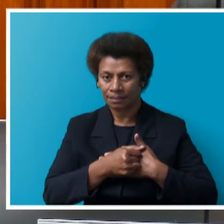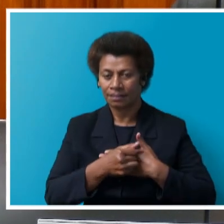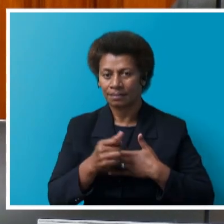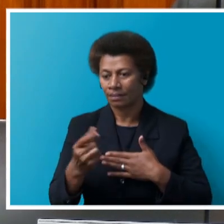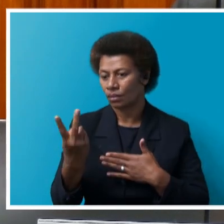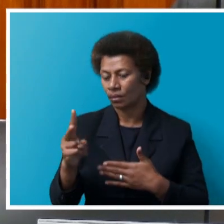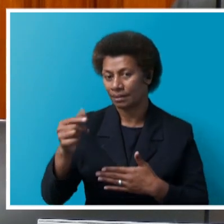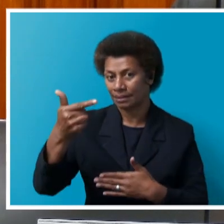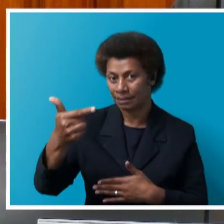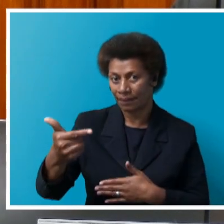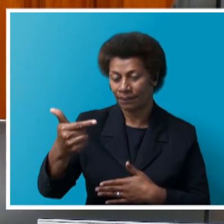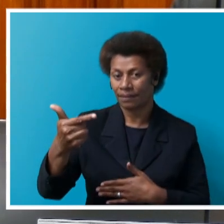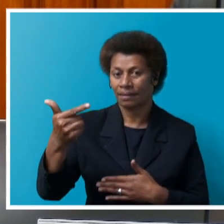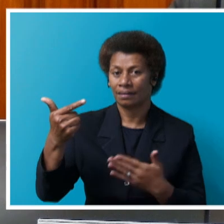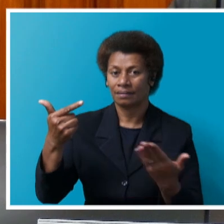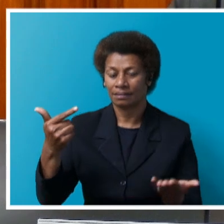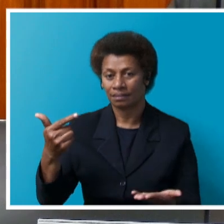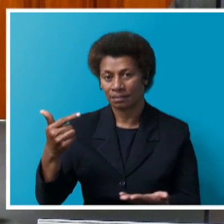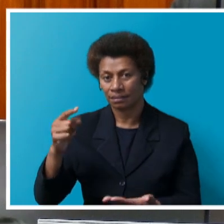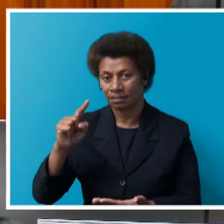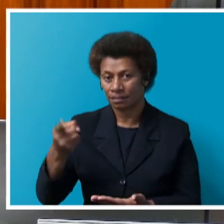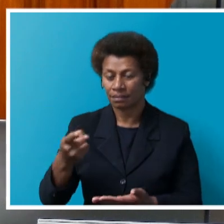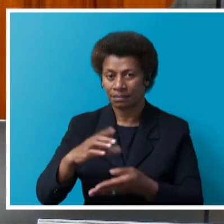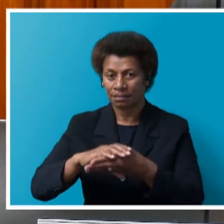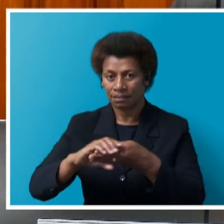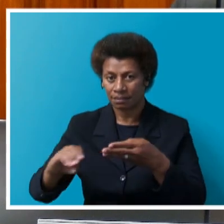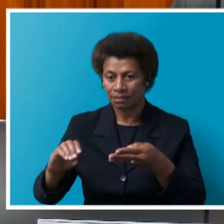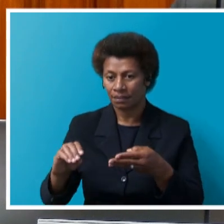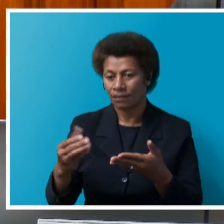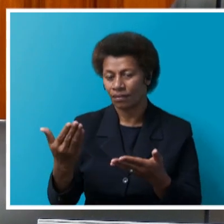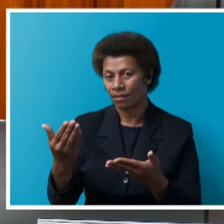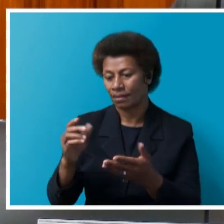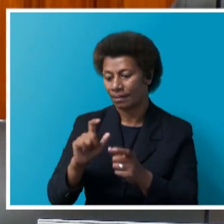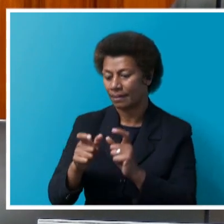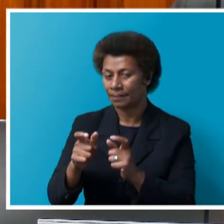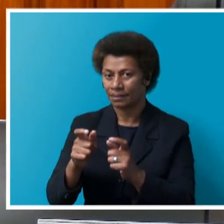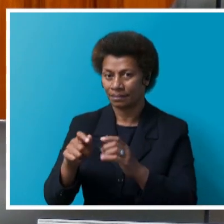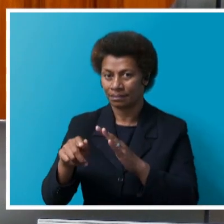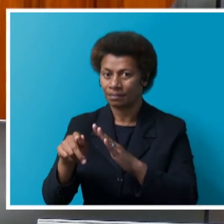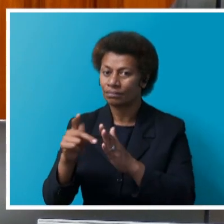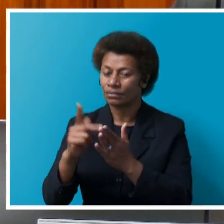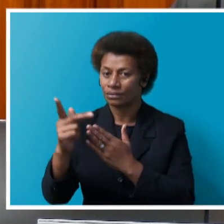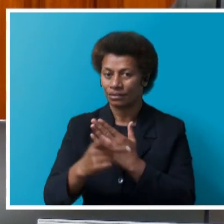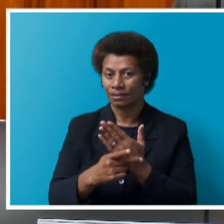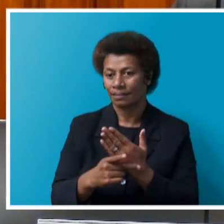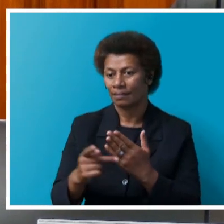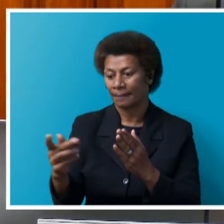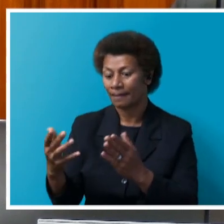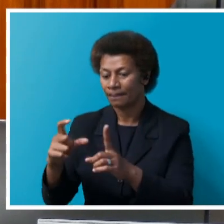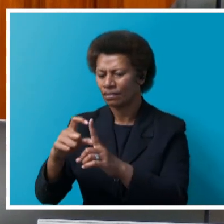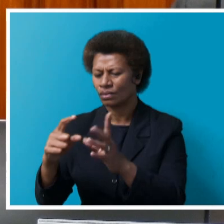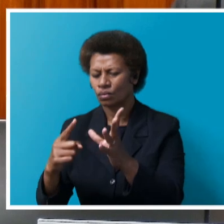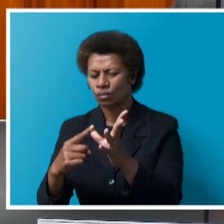$27.5 million in flexible financing for climate principle projects under the Neowater partnership with the New Zealand government, as